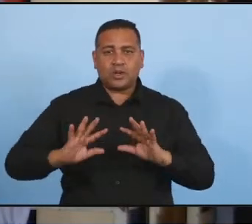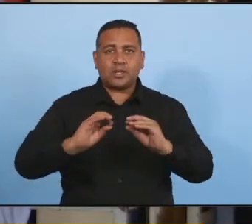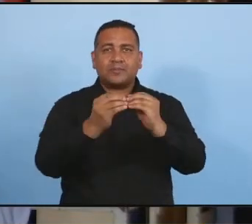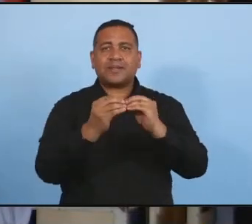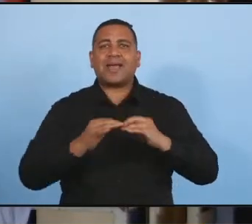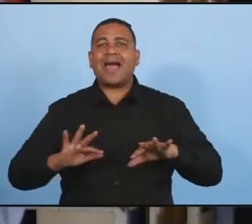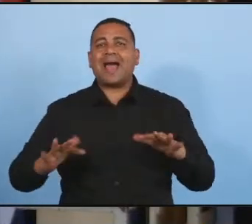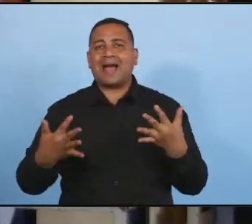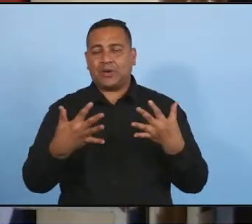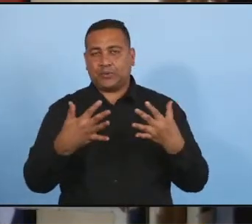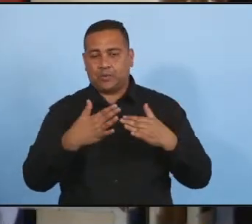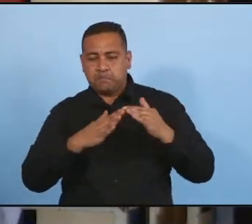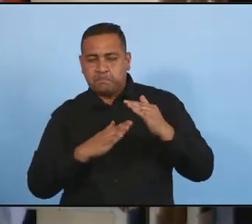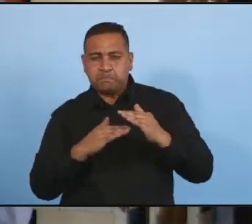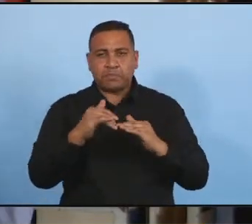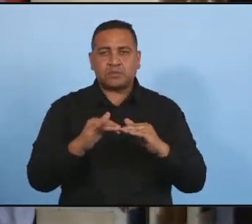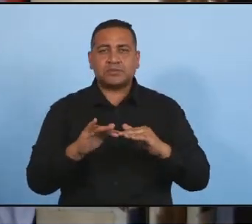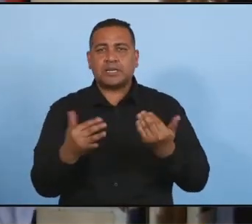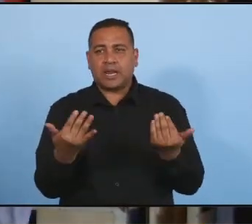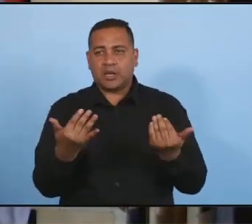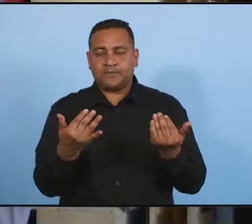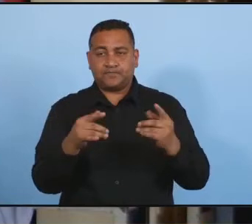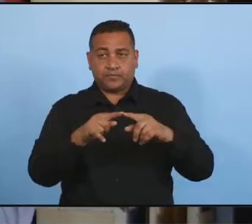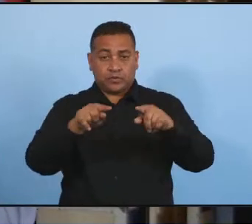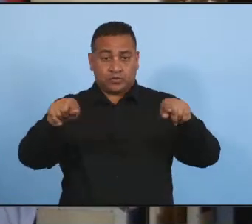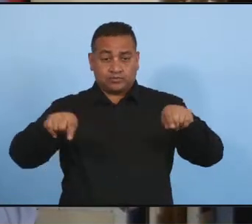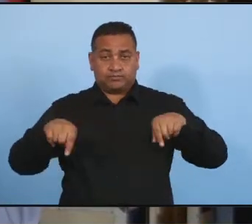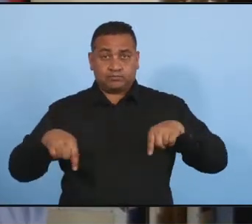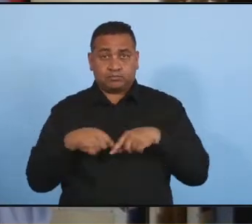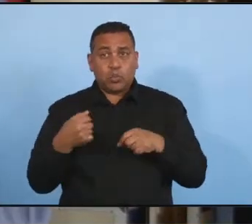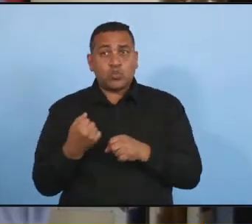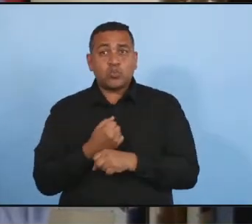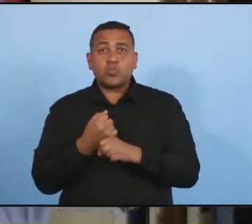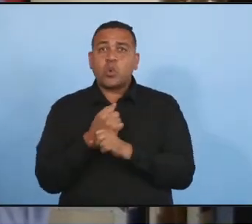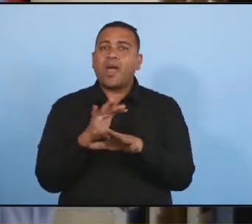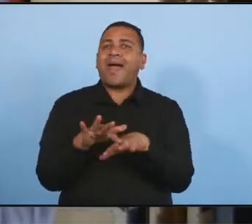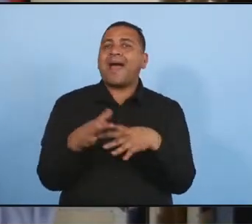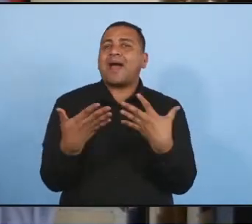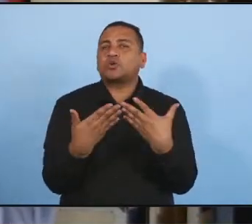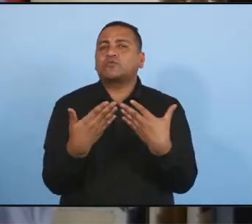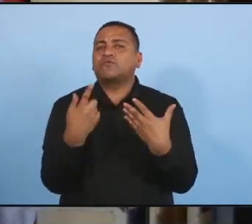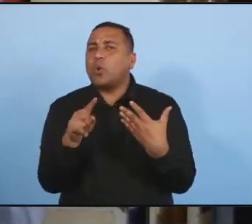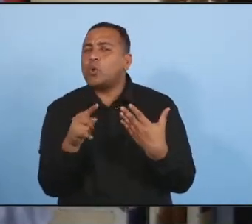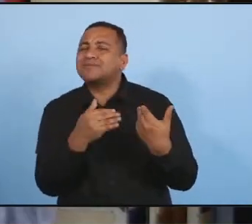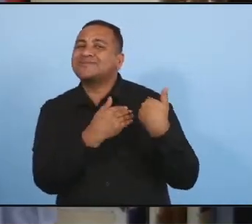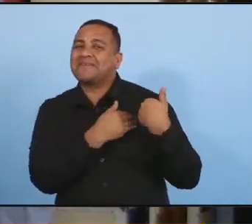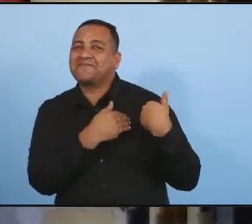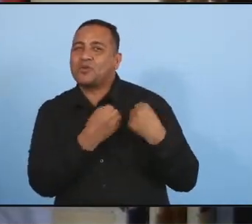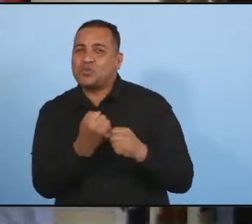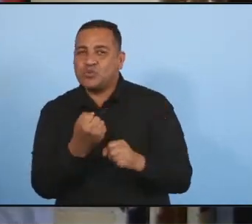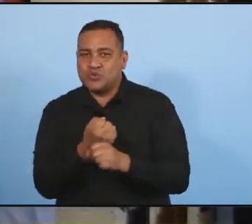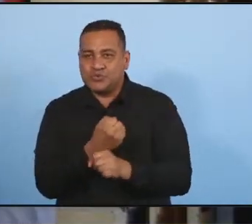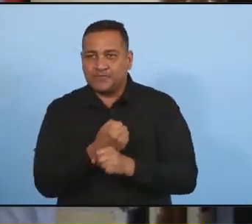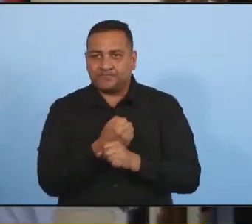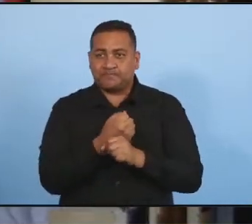Also learning how to work safely with them. But purely if you don't understand how one component